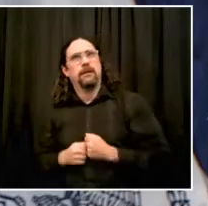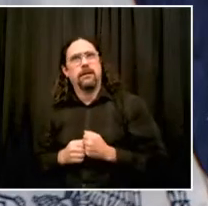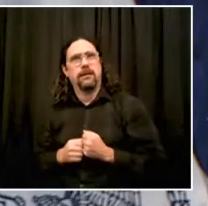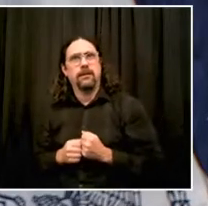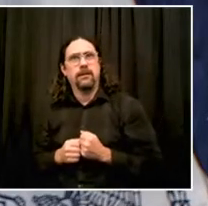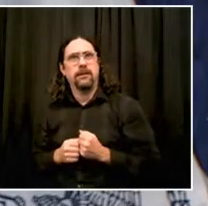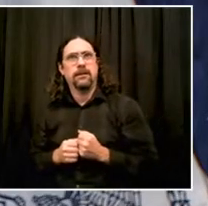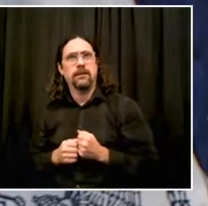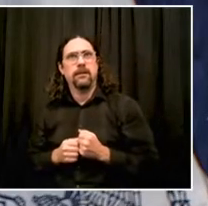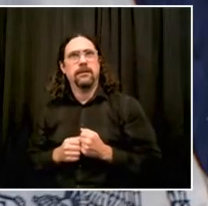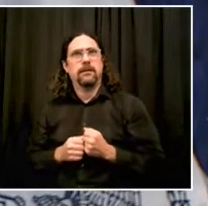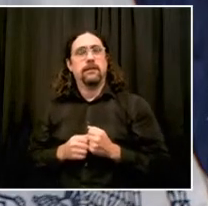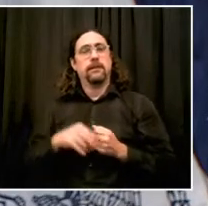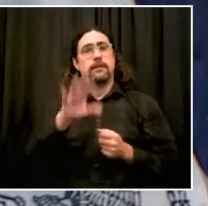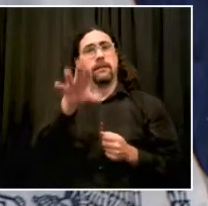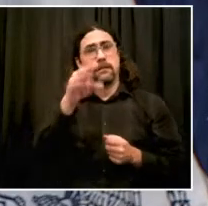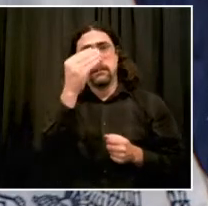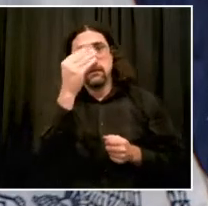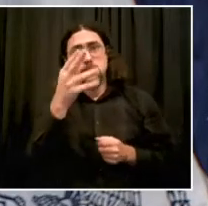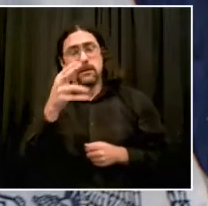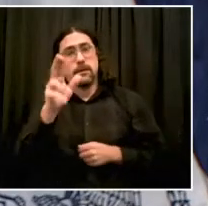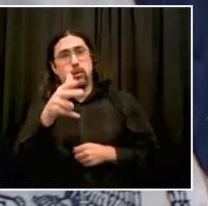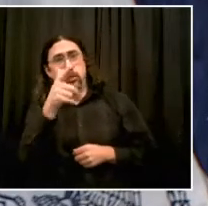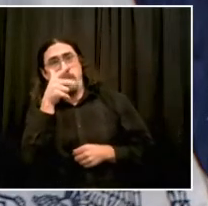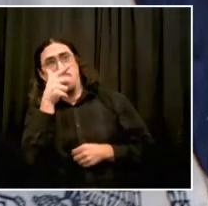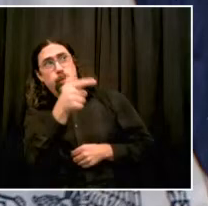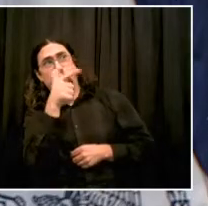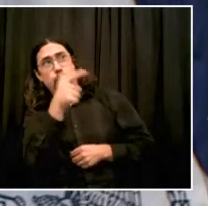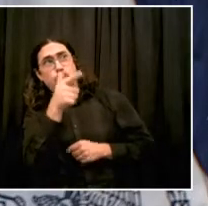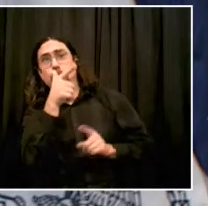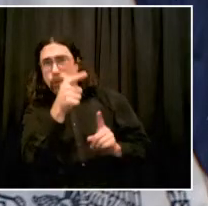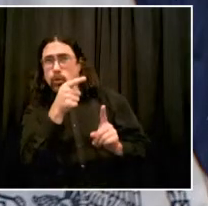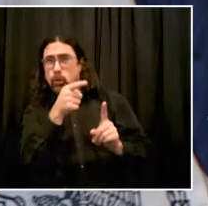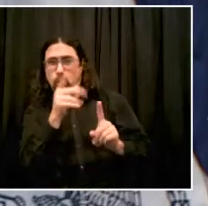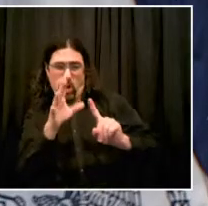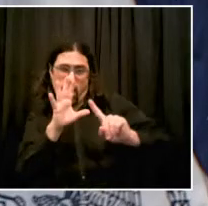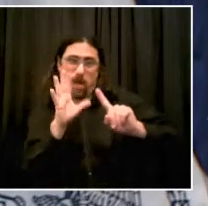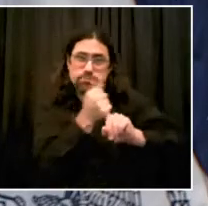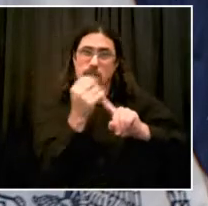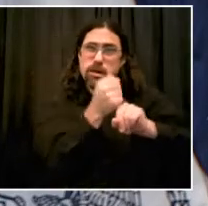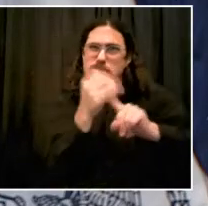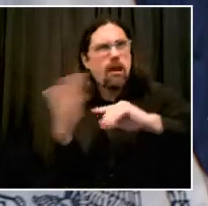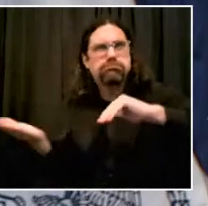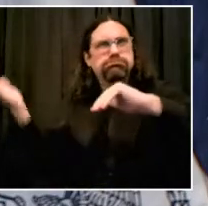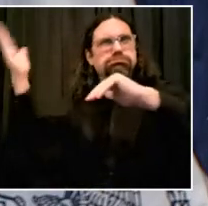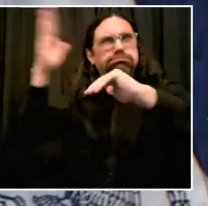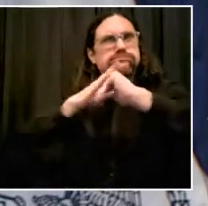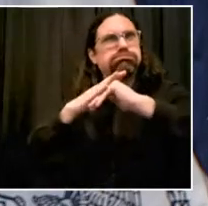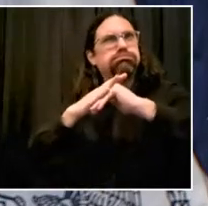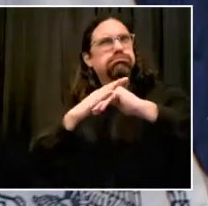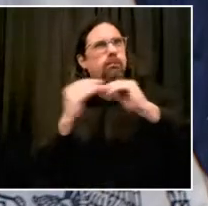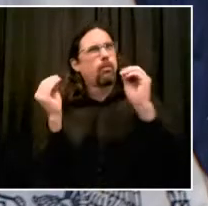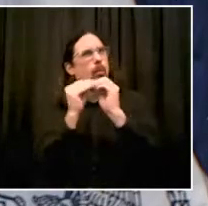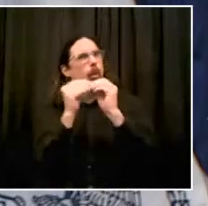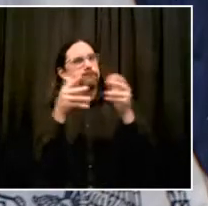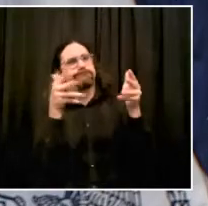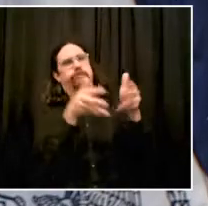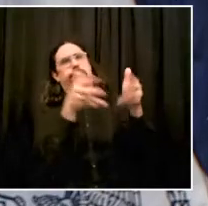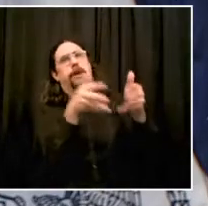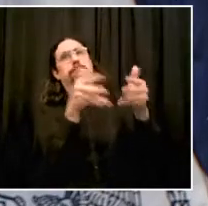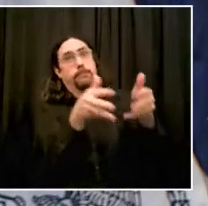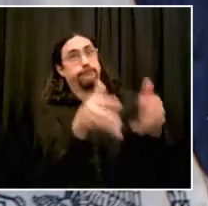stop this challenge. So we're seeing this, unfortunately, all over the country, this challenge because of the